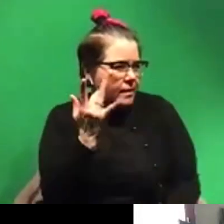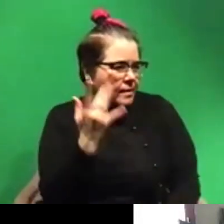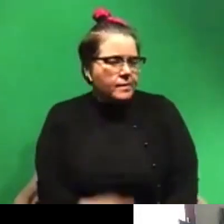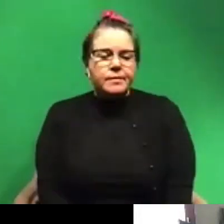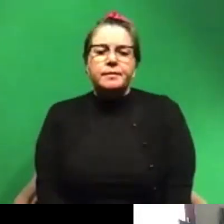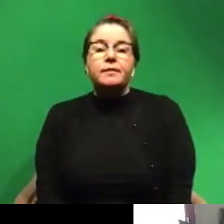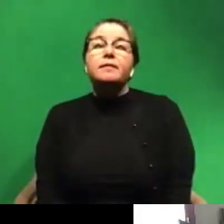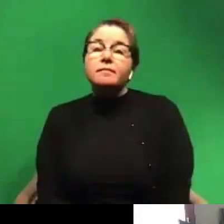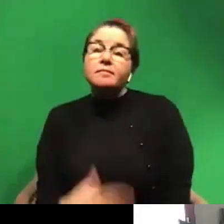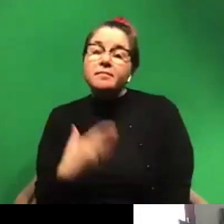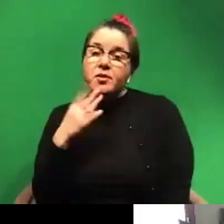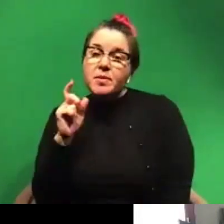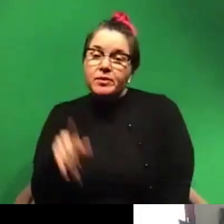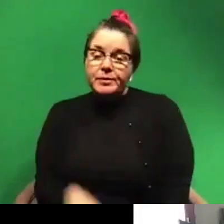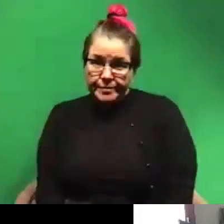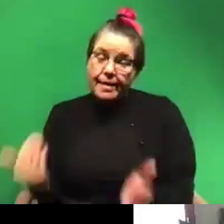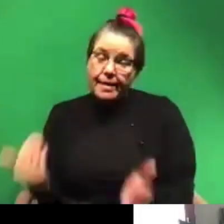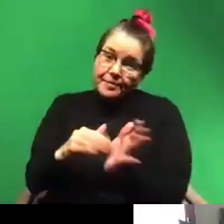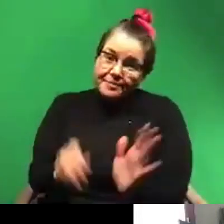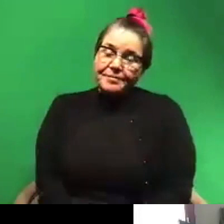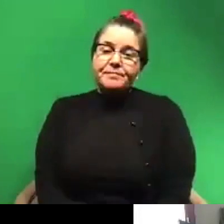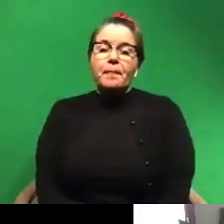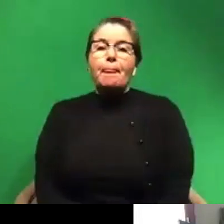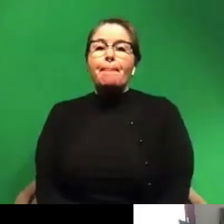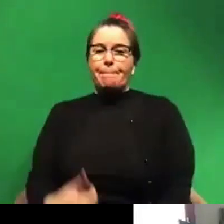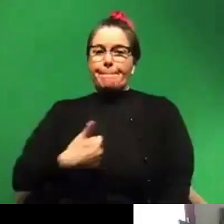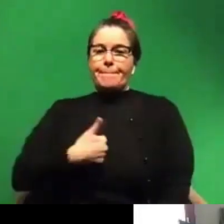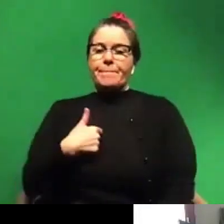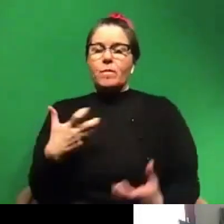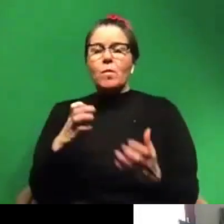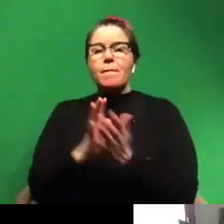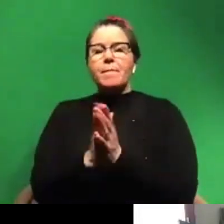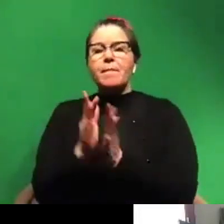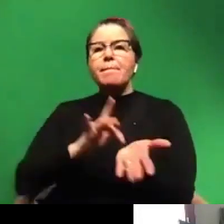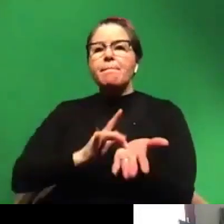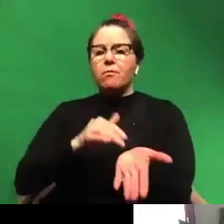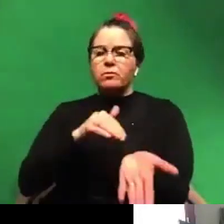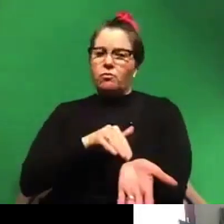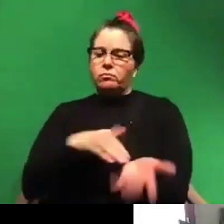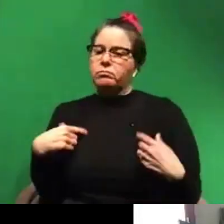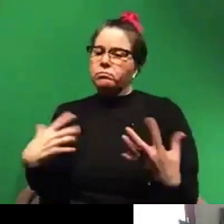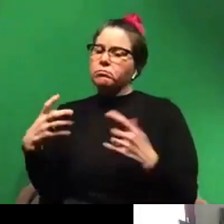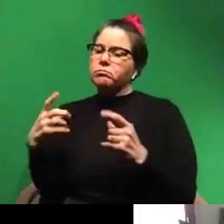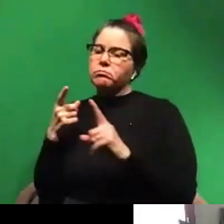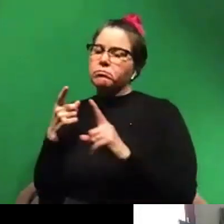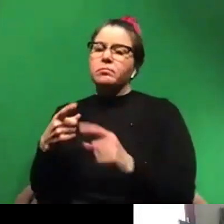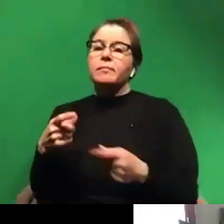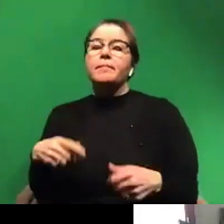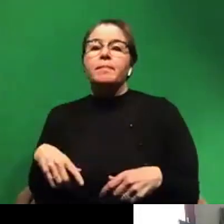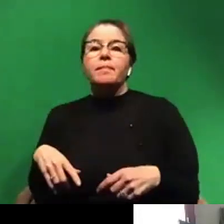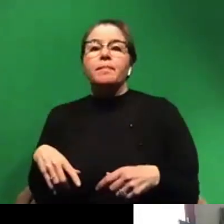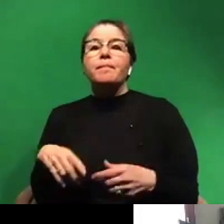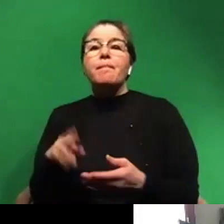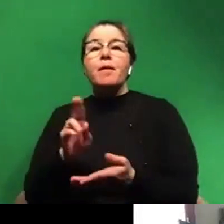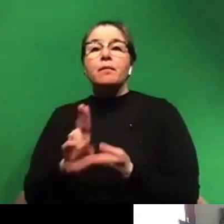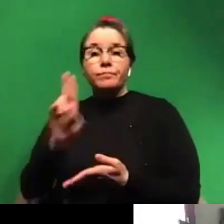That's a really good question. Again, I wanted to become a medical doctor. And during my